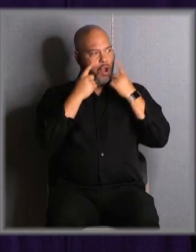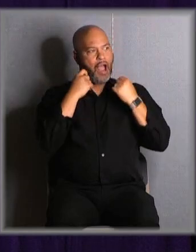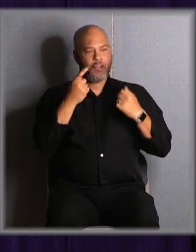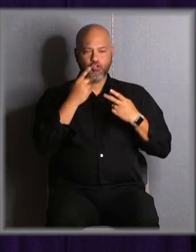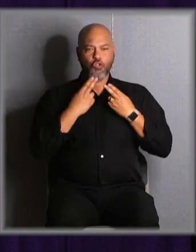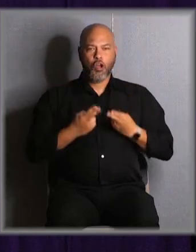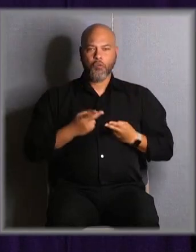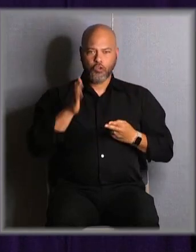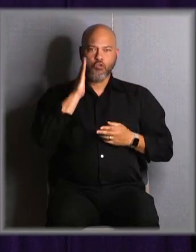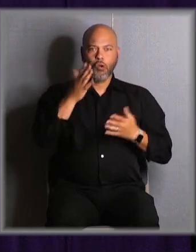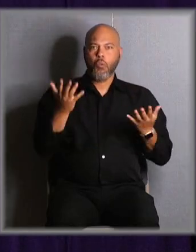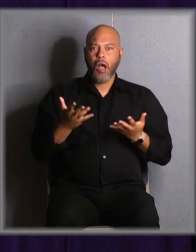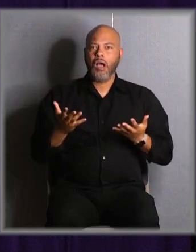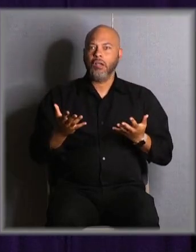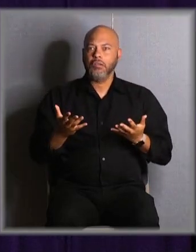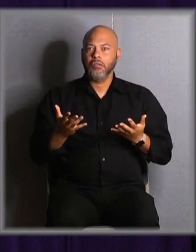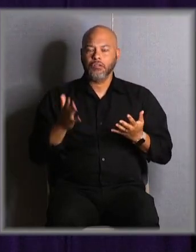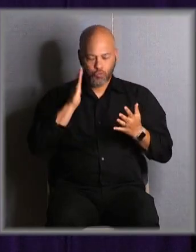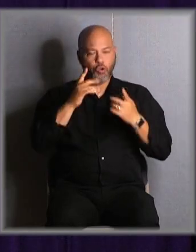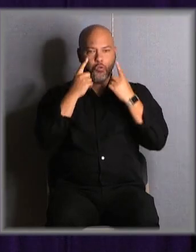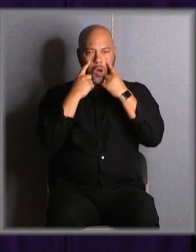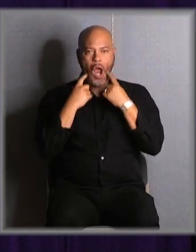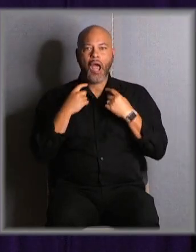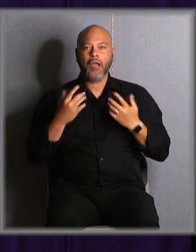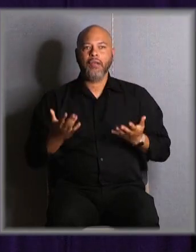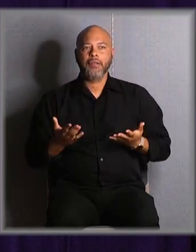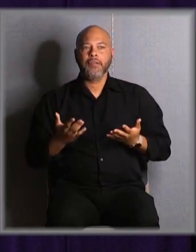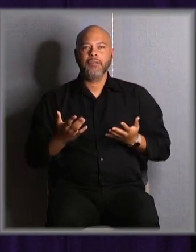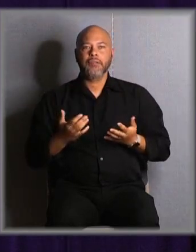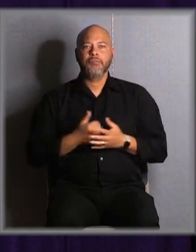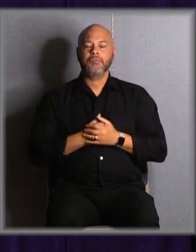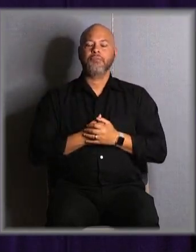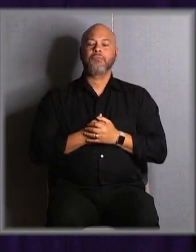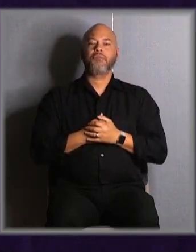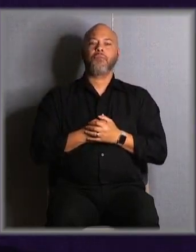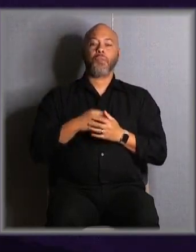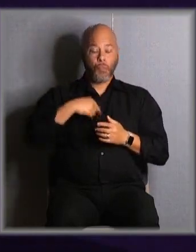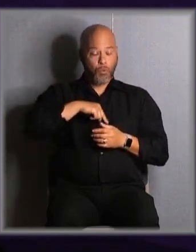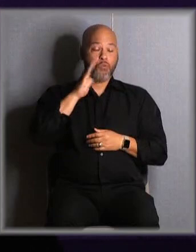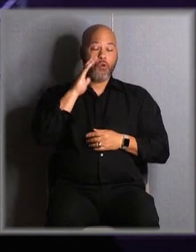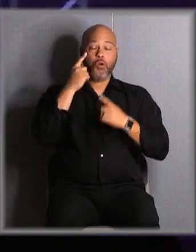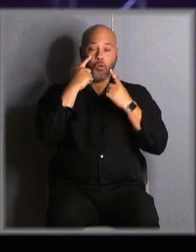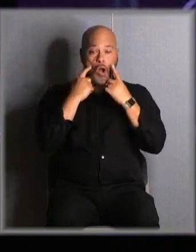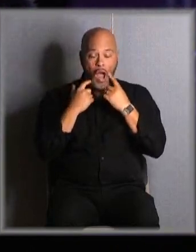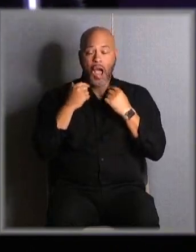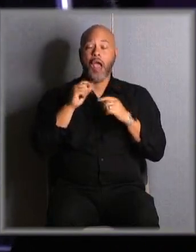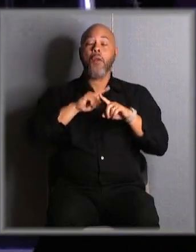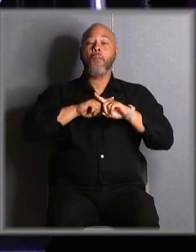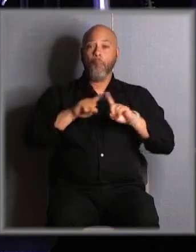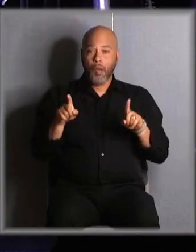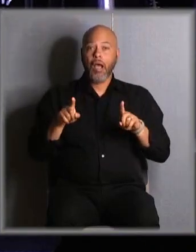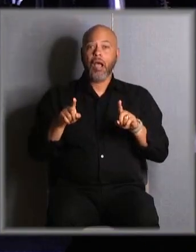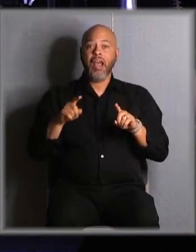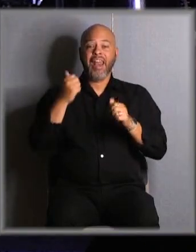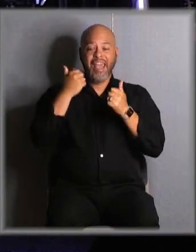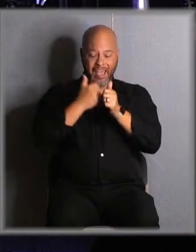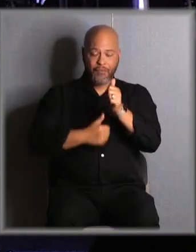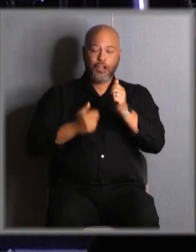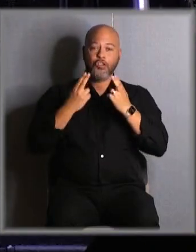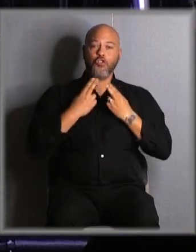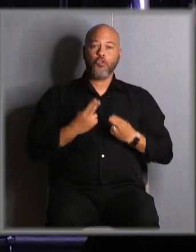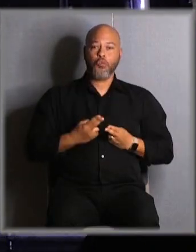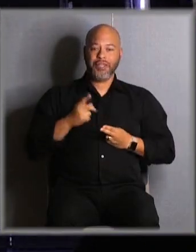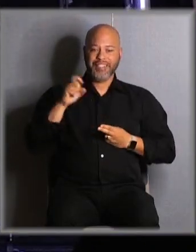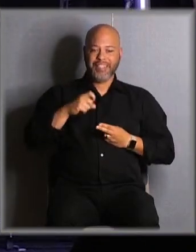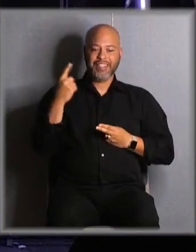You're going to what? Cry. Not only are we going to cry, but every human needs somebody to